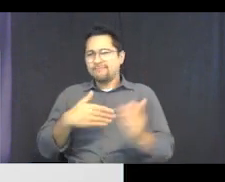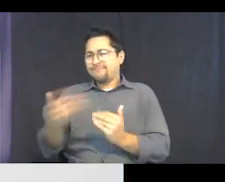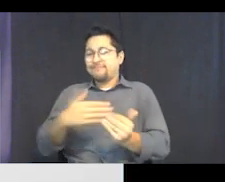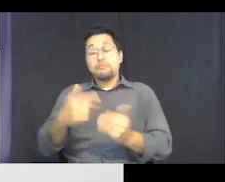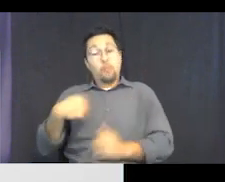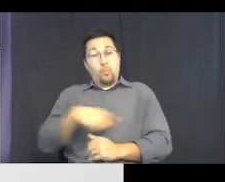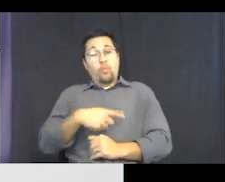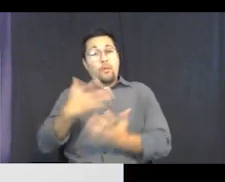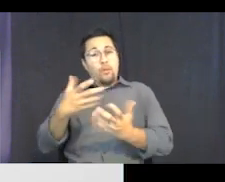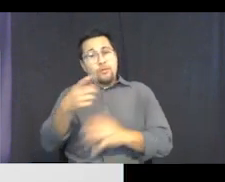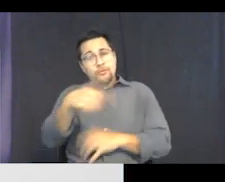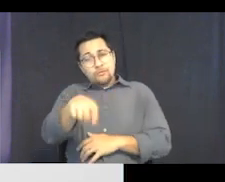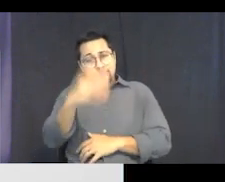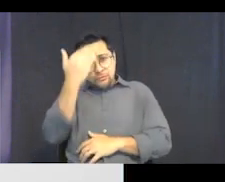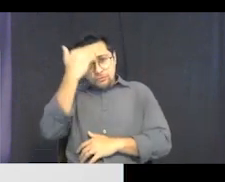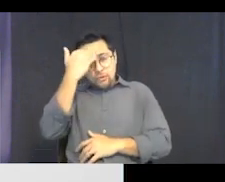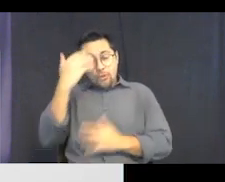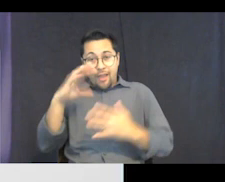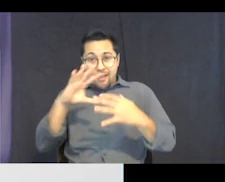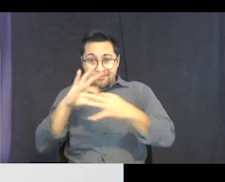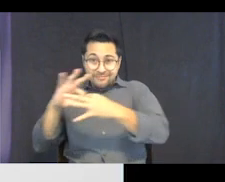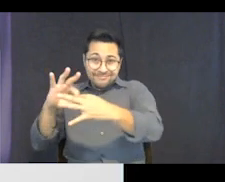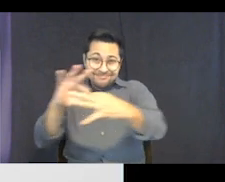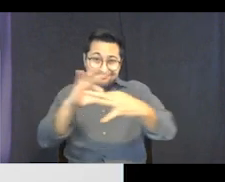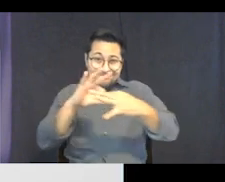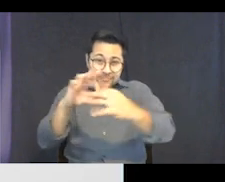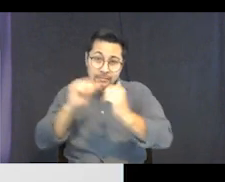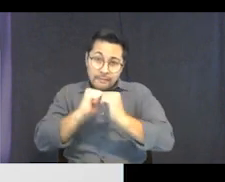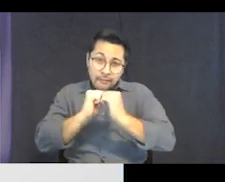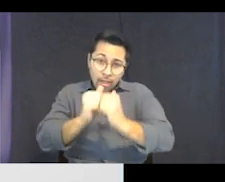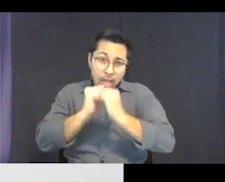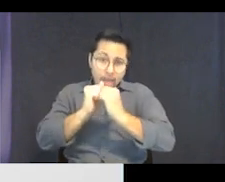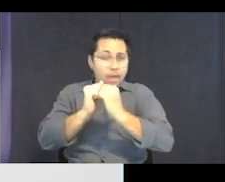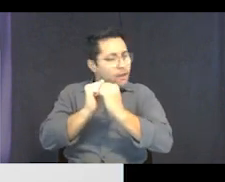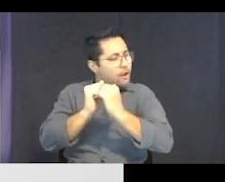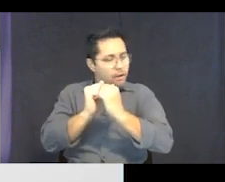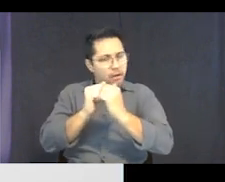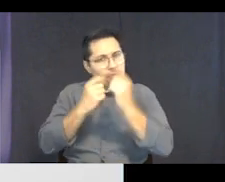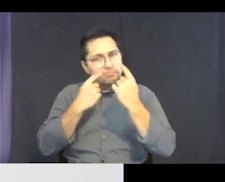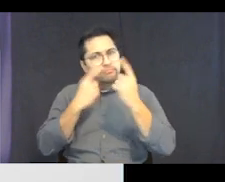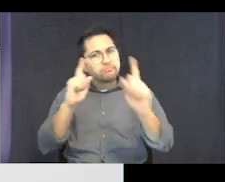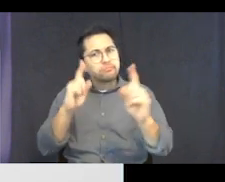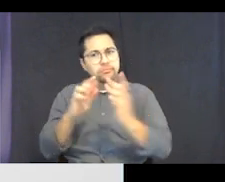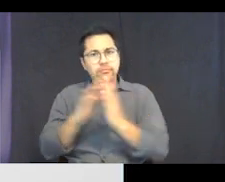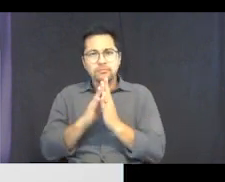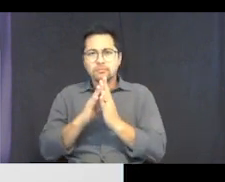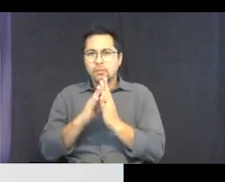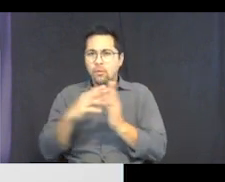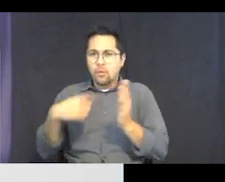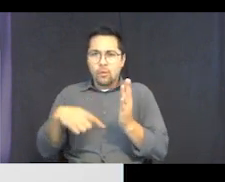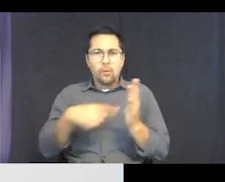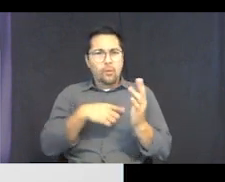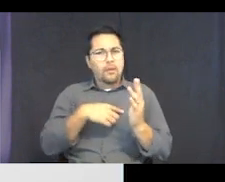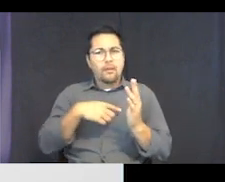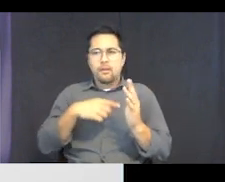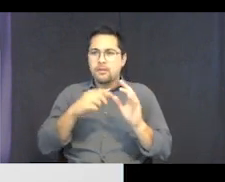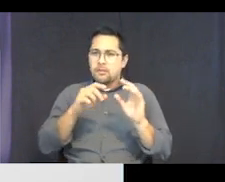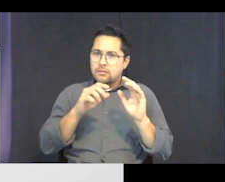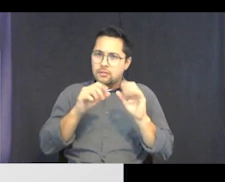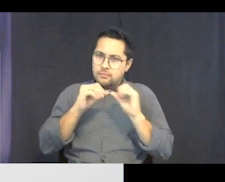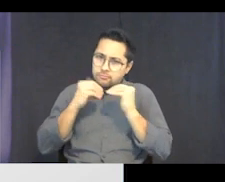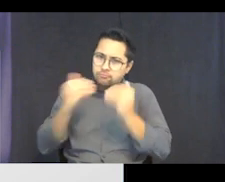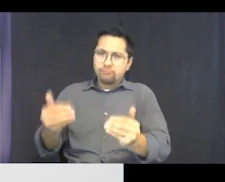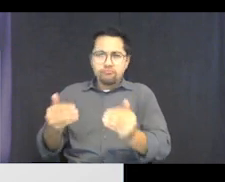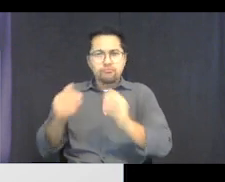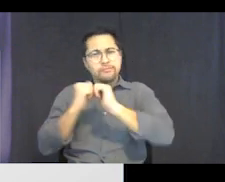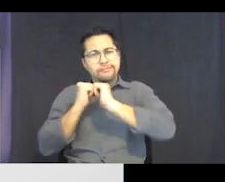to know that united, we are together. We are moving forward